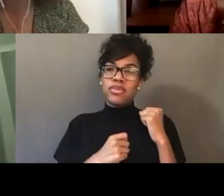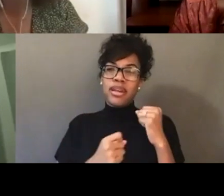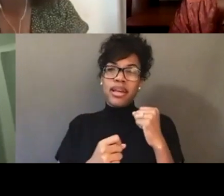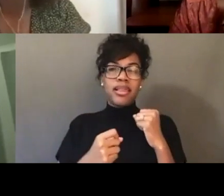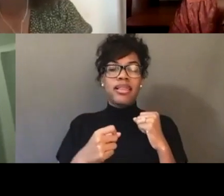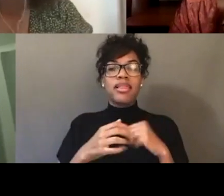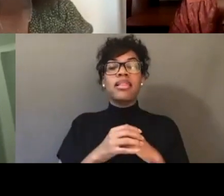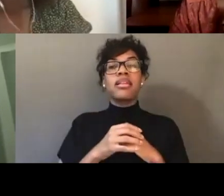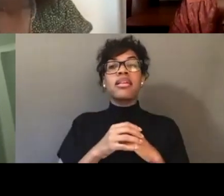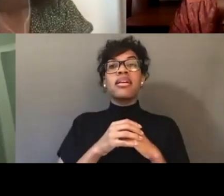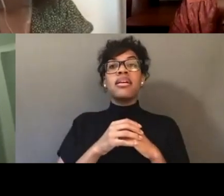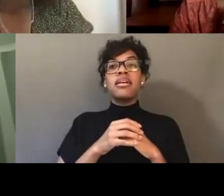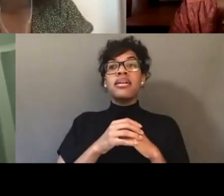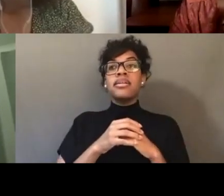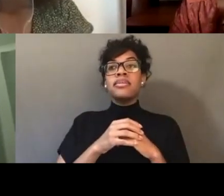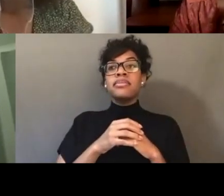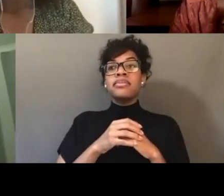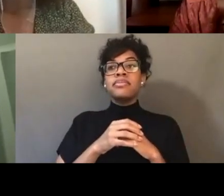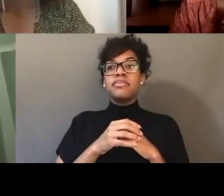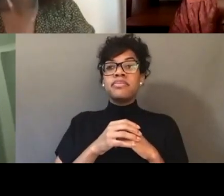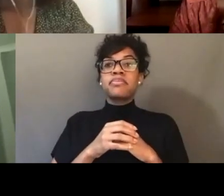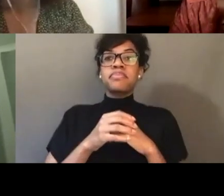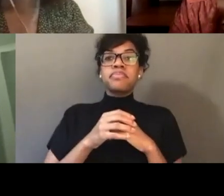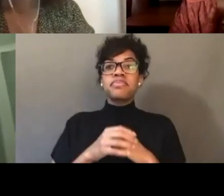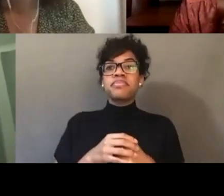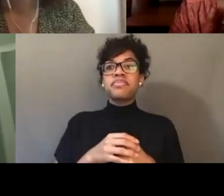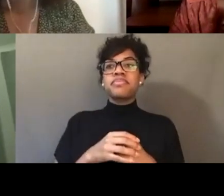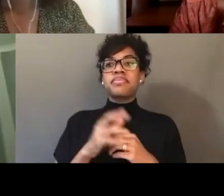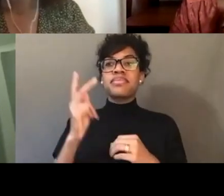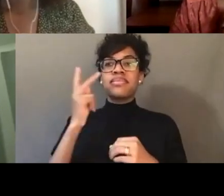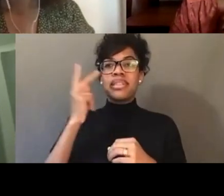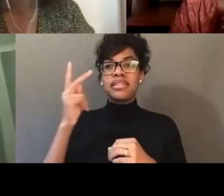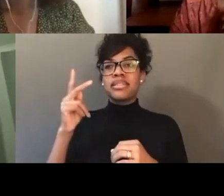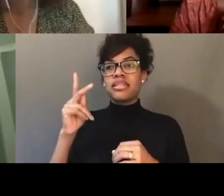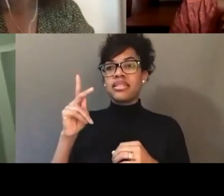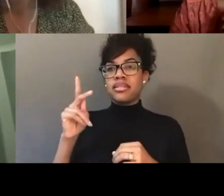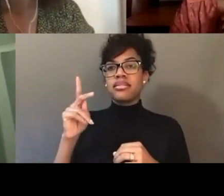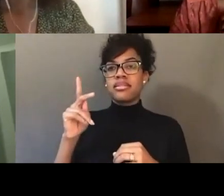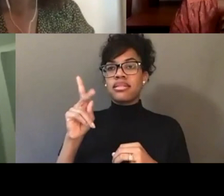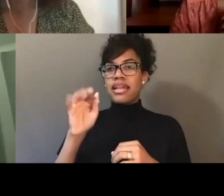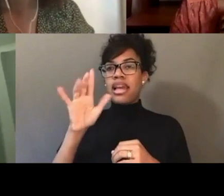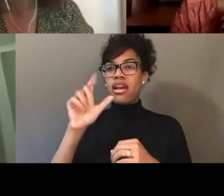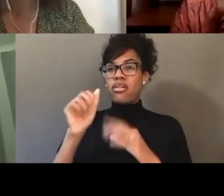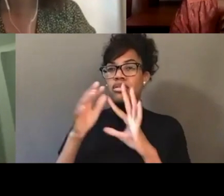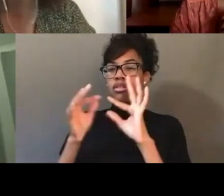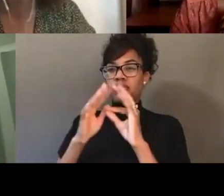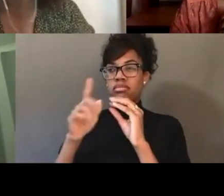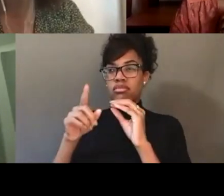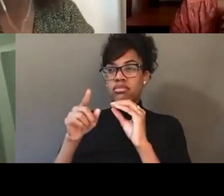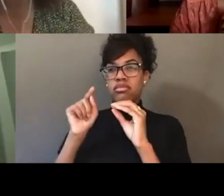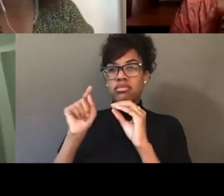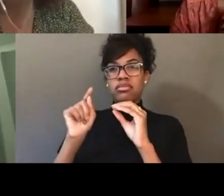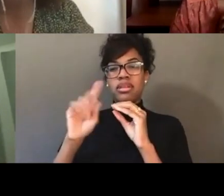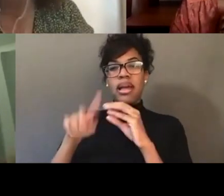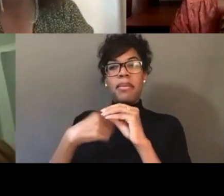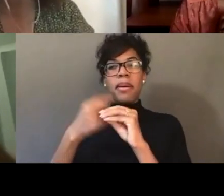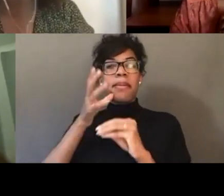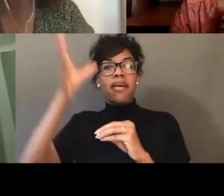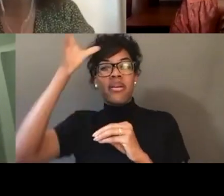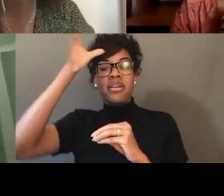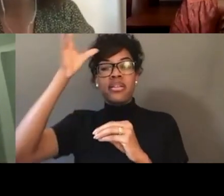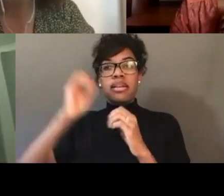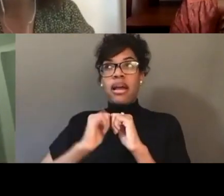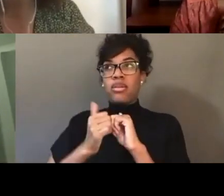and how we can engage them if we are questioned. I couldn't help but refer, she encouraged us to look at our standards. I